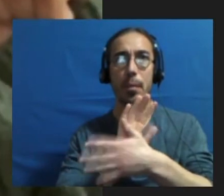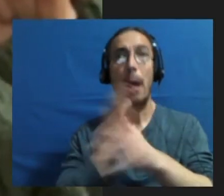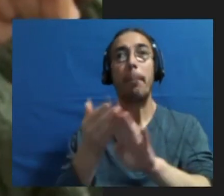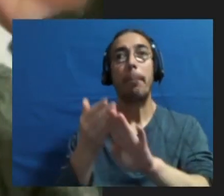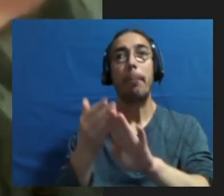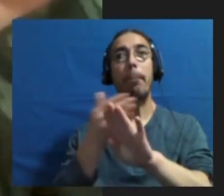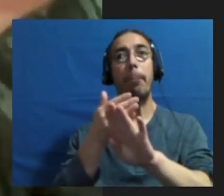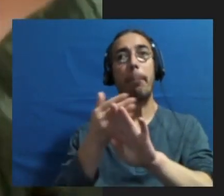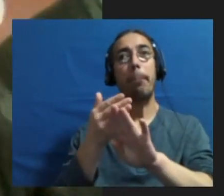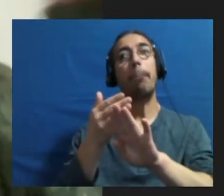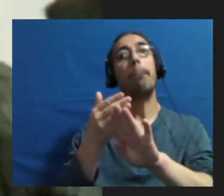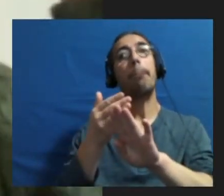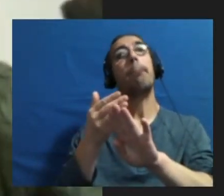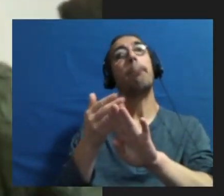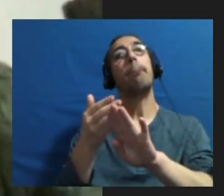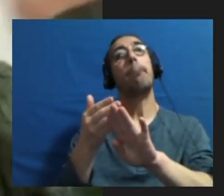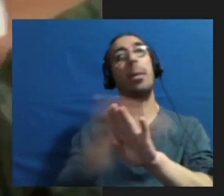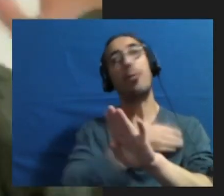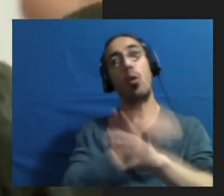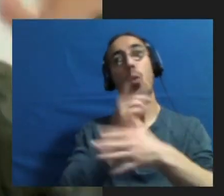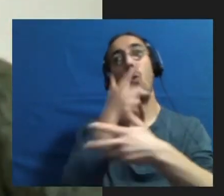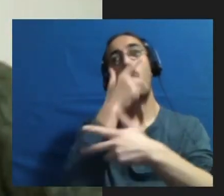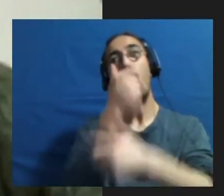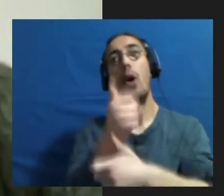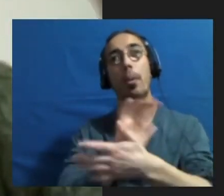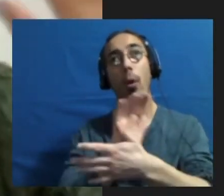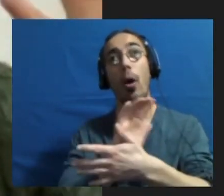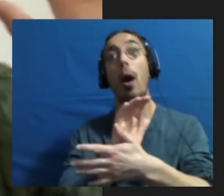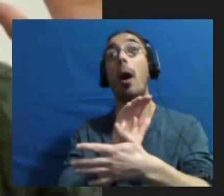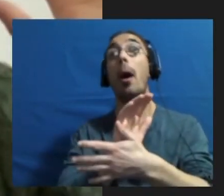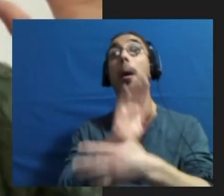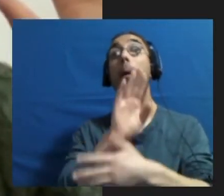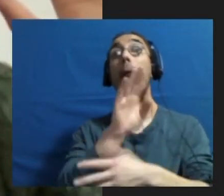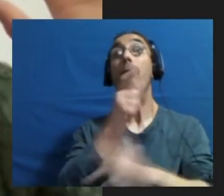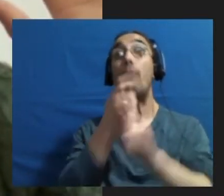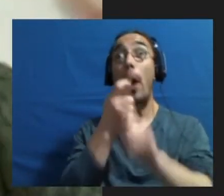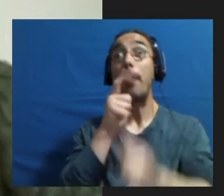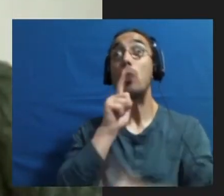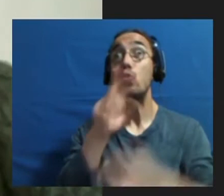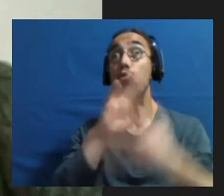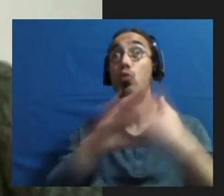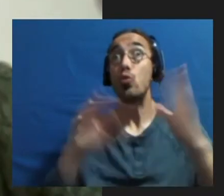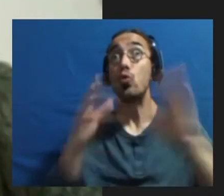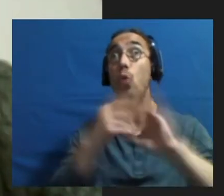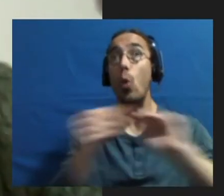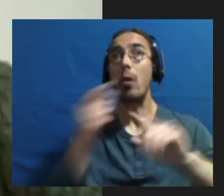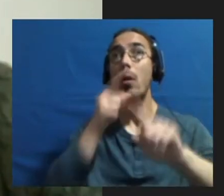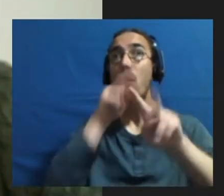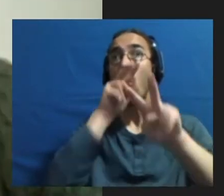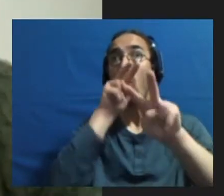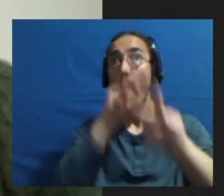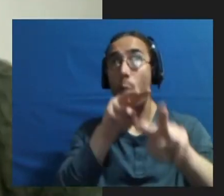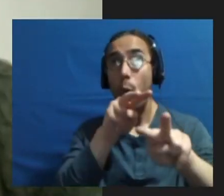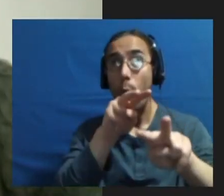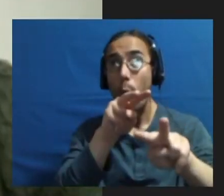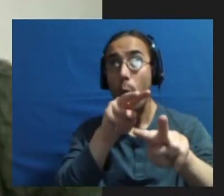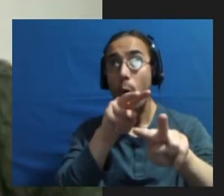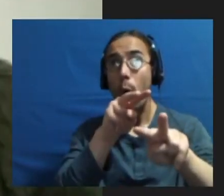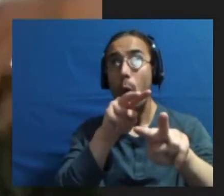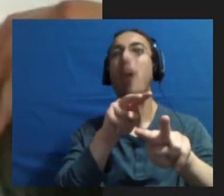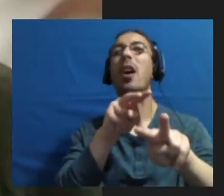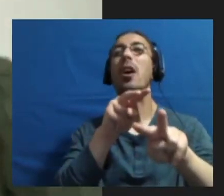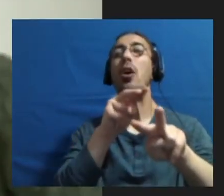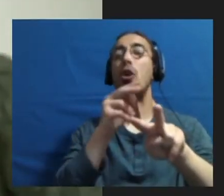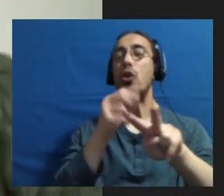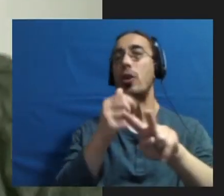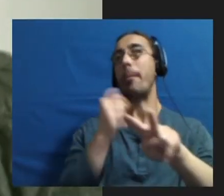on a true story and pauses the movie just to spend 5 hours looking into the backstory of this movie.